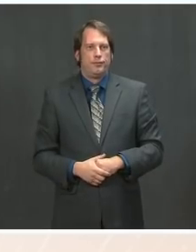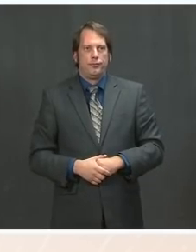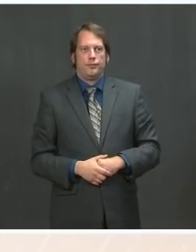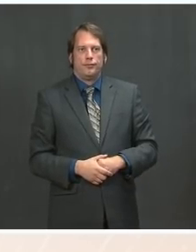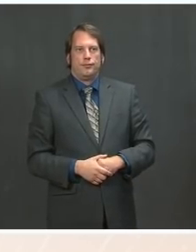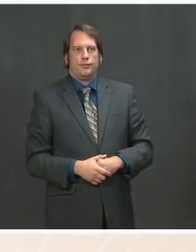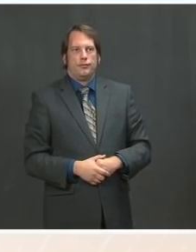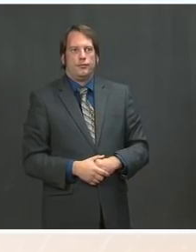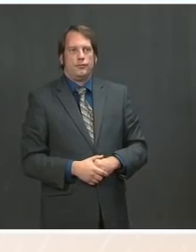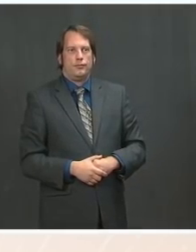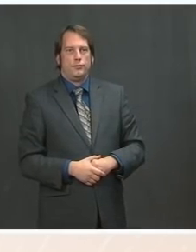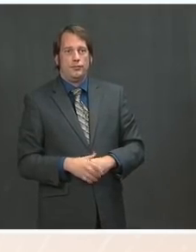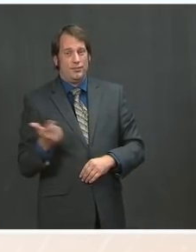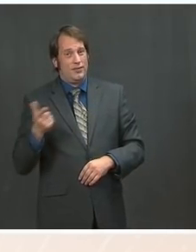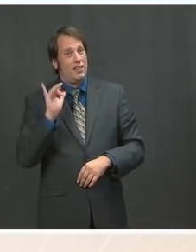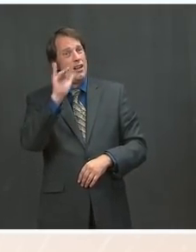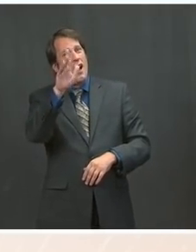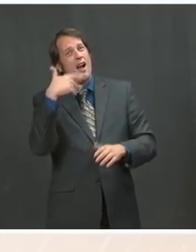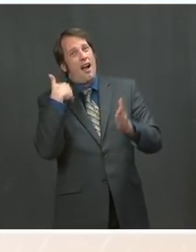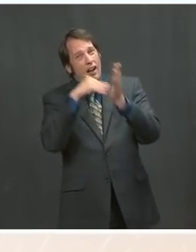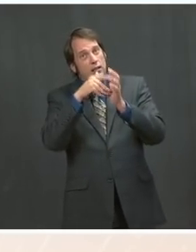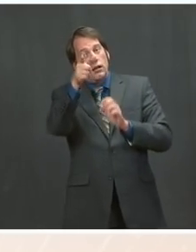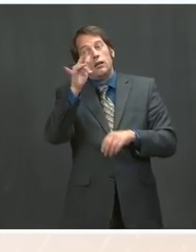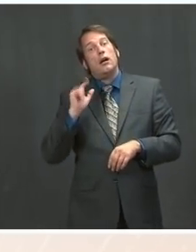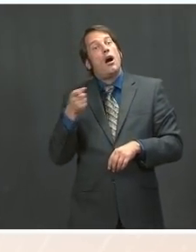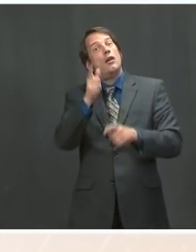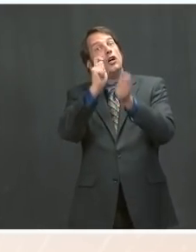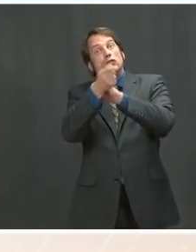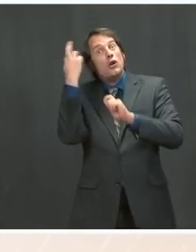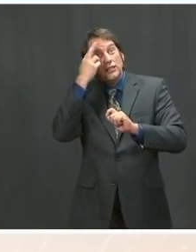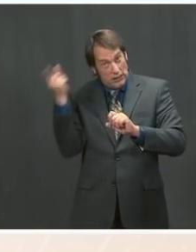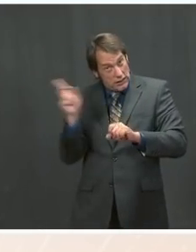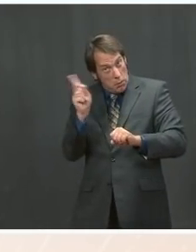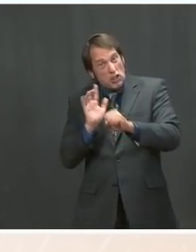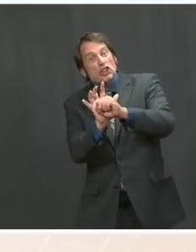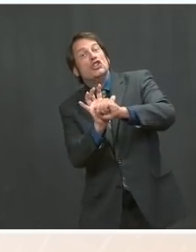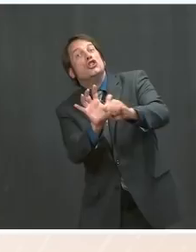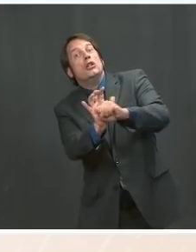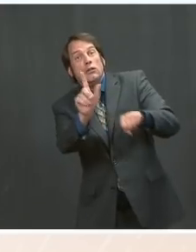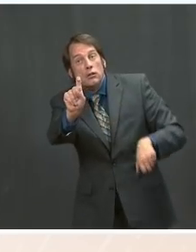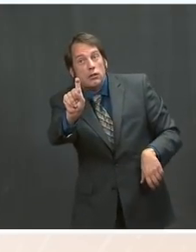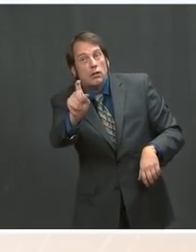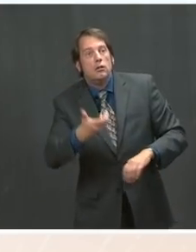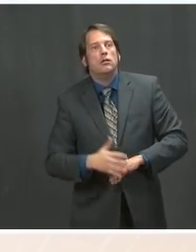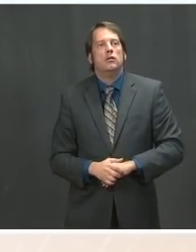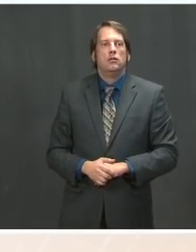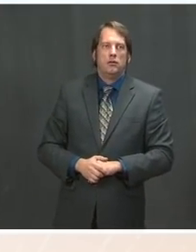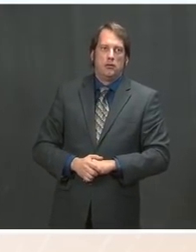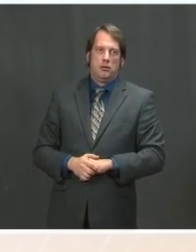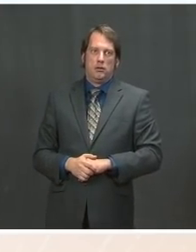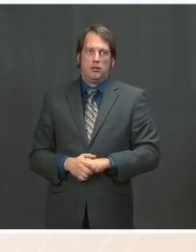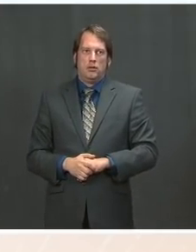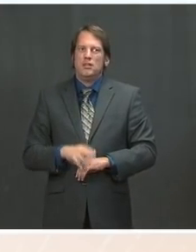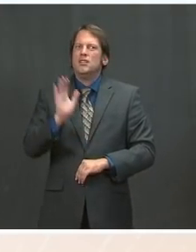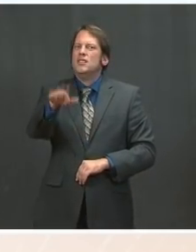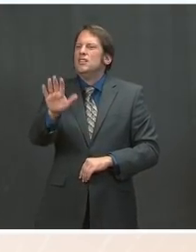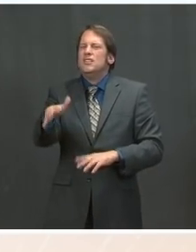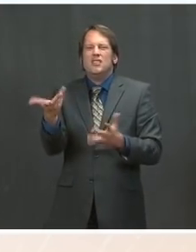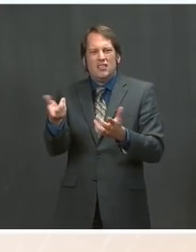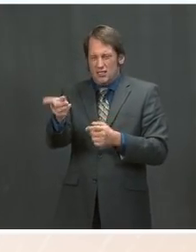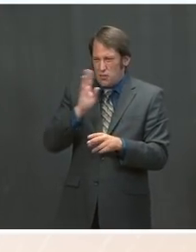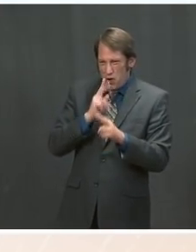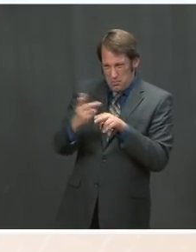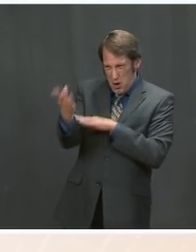That's not my job to Ms. it is if you're asking a question. Go ahead. I'm asking about the pushback from progressives on Capitol Hill. Do that — Ms. what was our change from the morning to the afternoon?